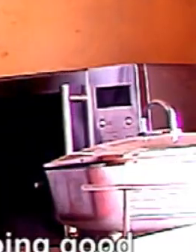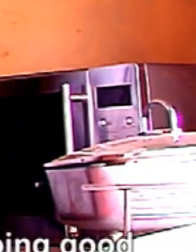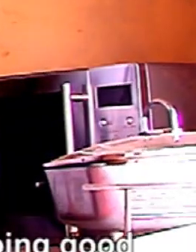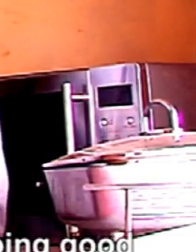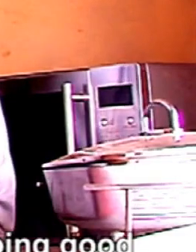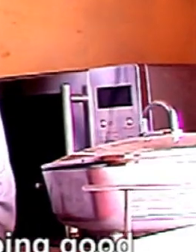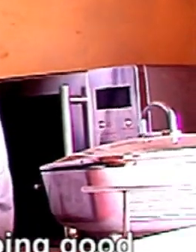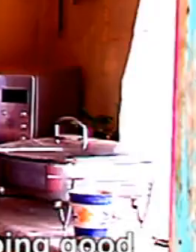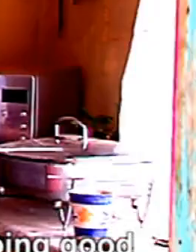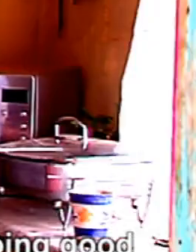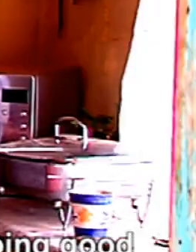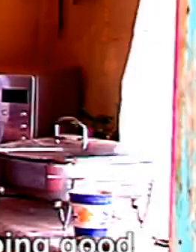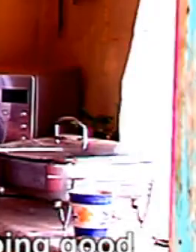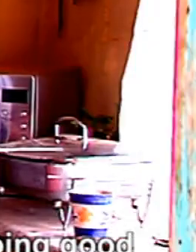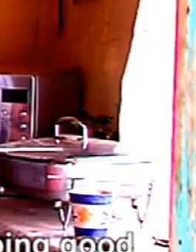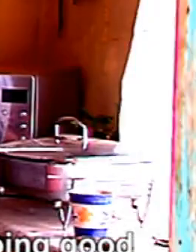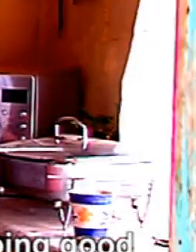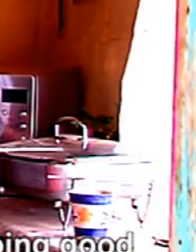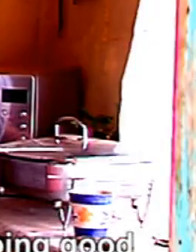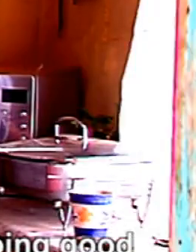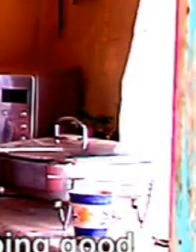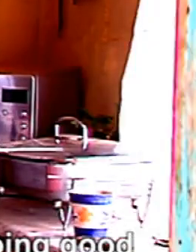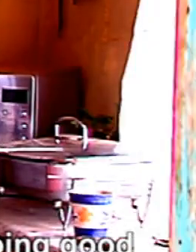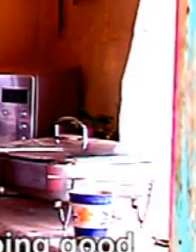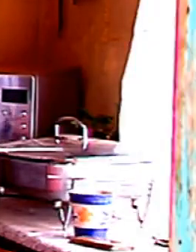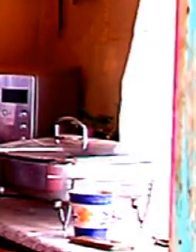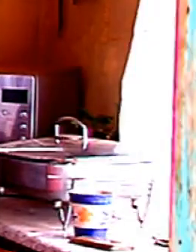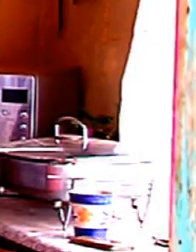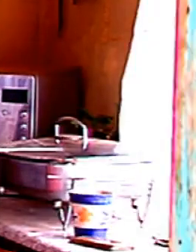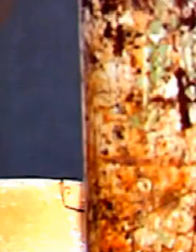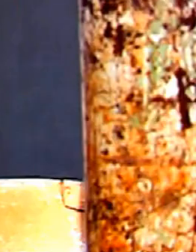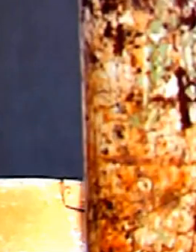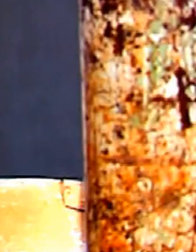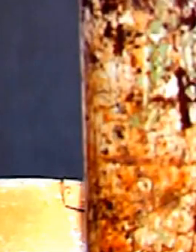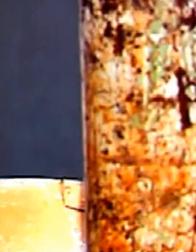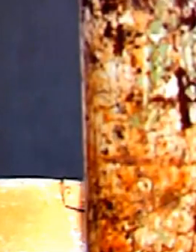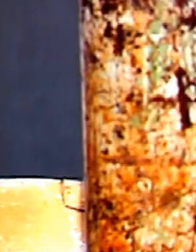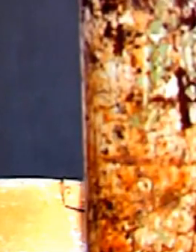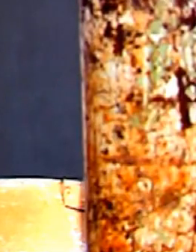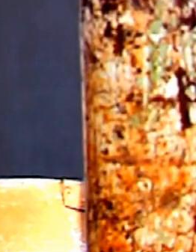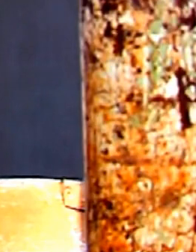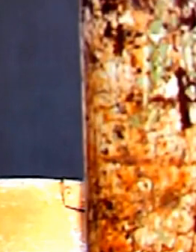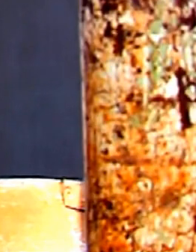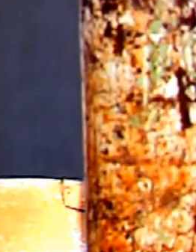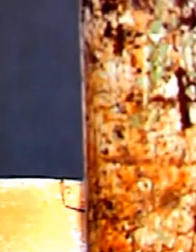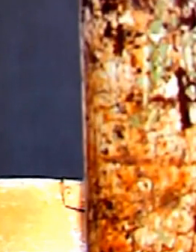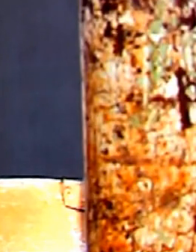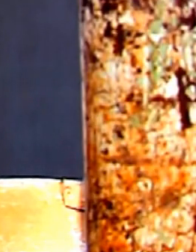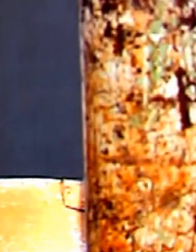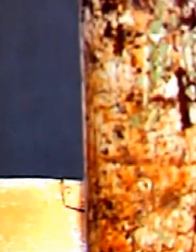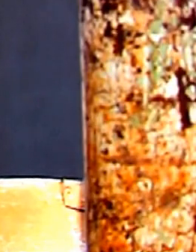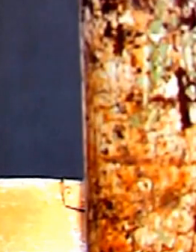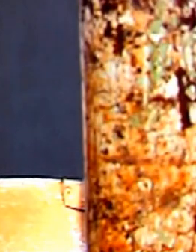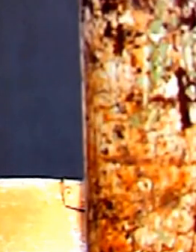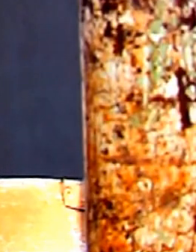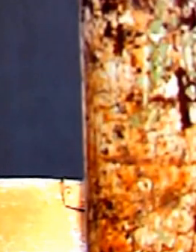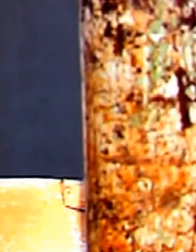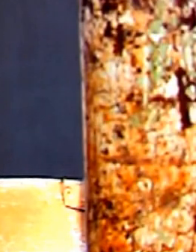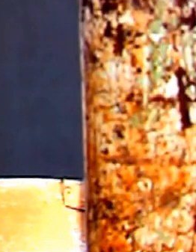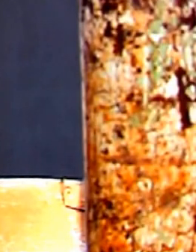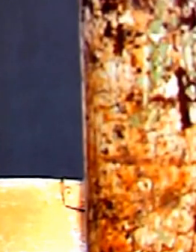weMidva ngoba akakasenzeli lutho thina kule ndawo. Even though disparities are evident within the